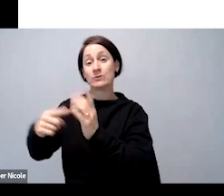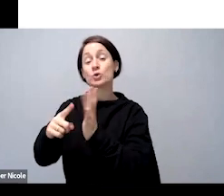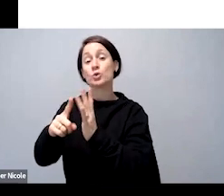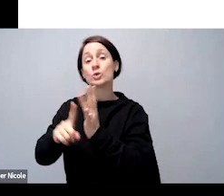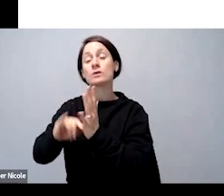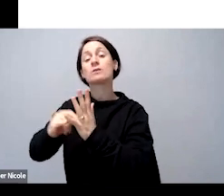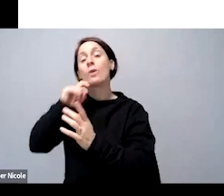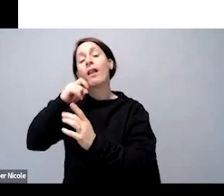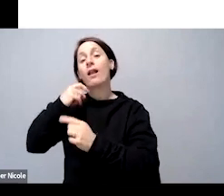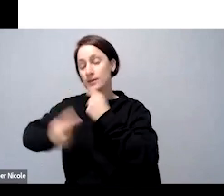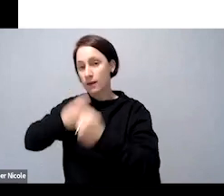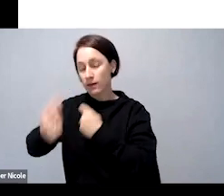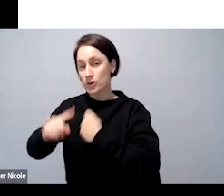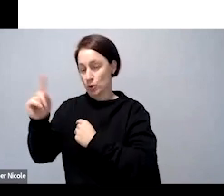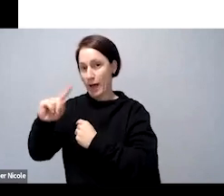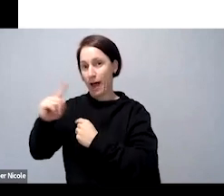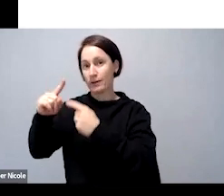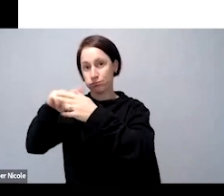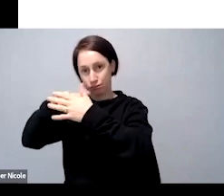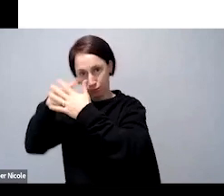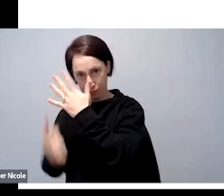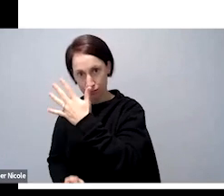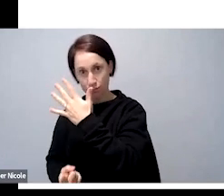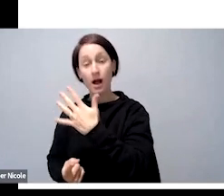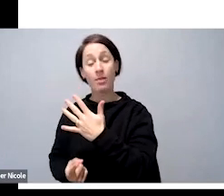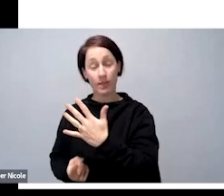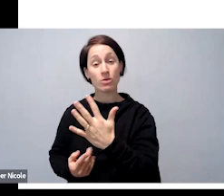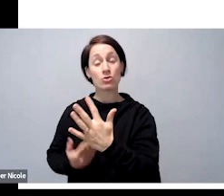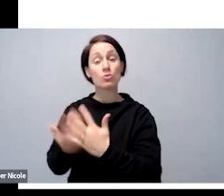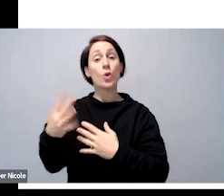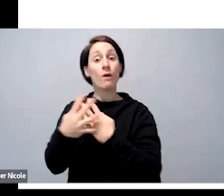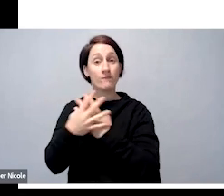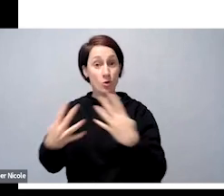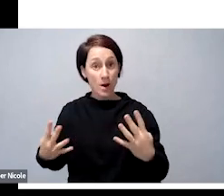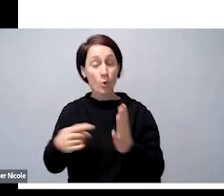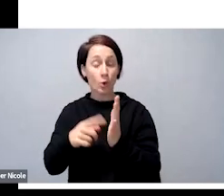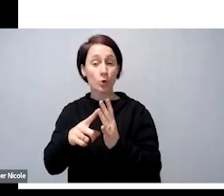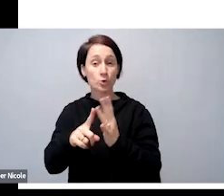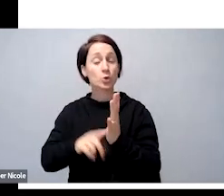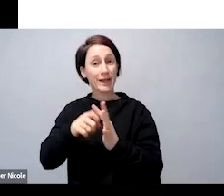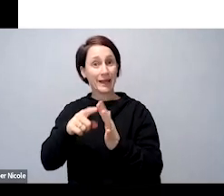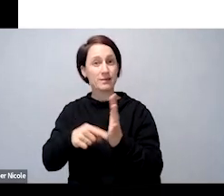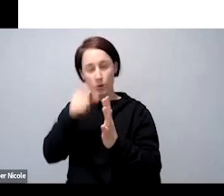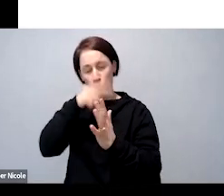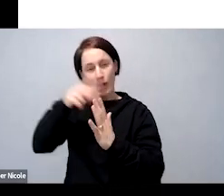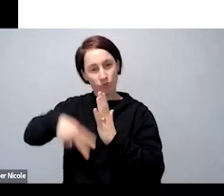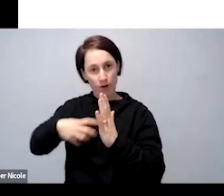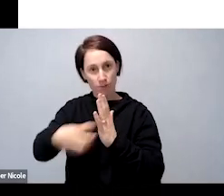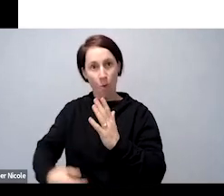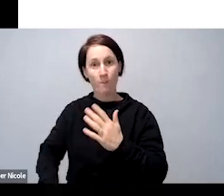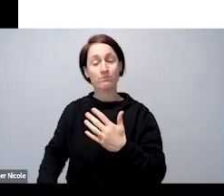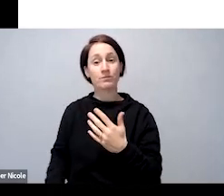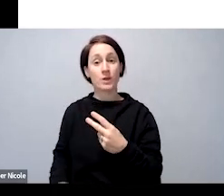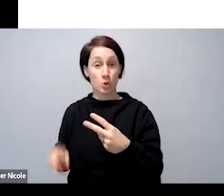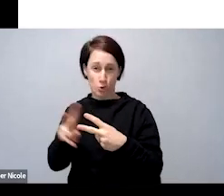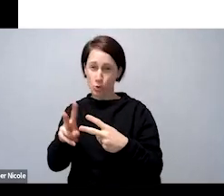today's webinar and that you can learn more about in the framework and toolkit itself. 2 of them are really critical